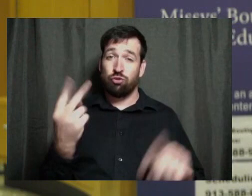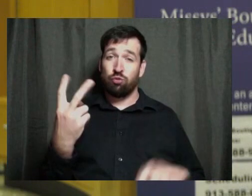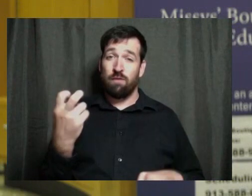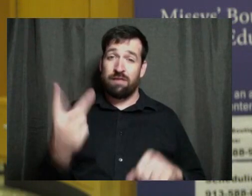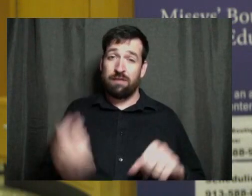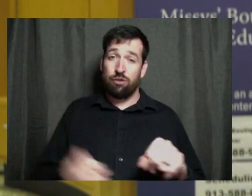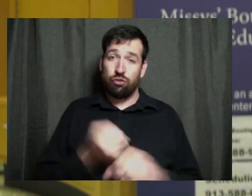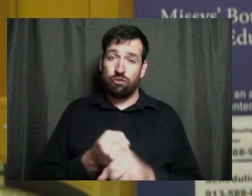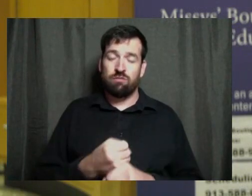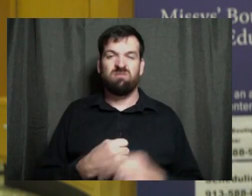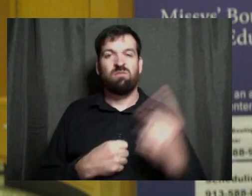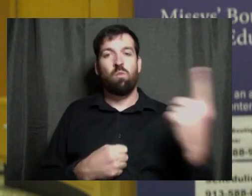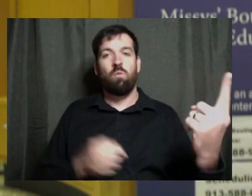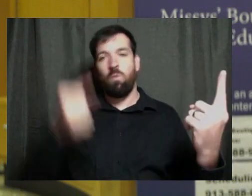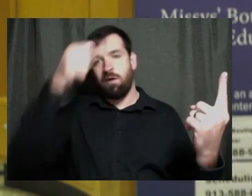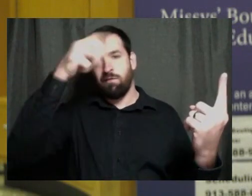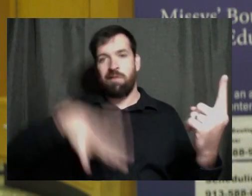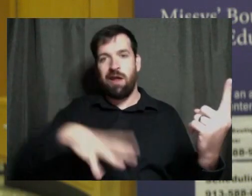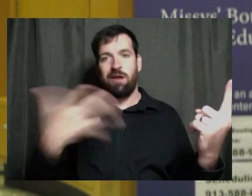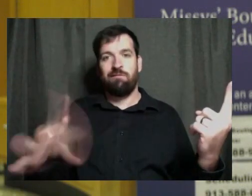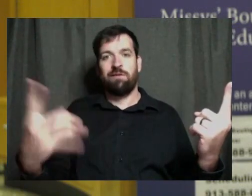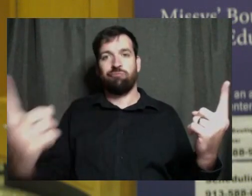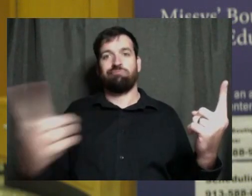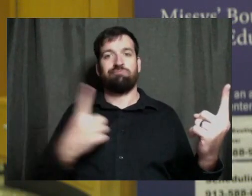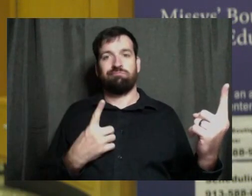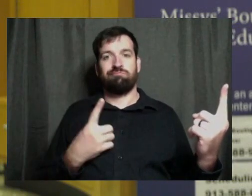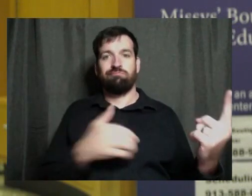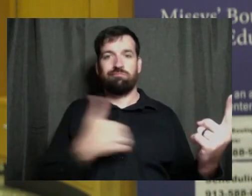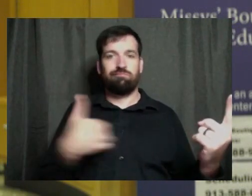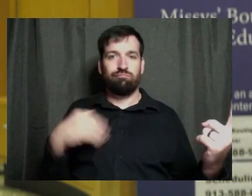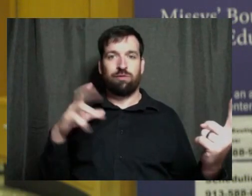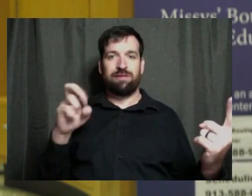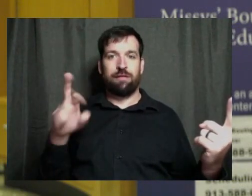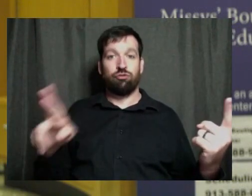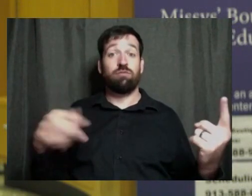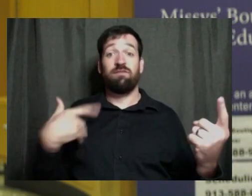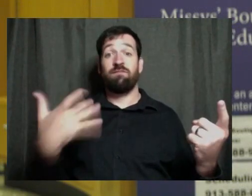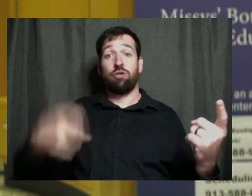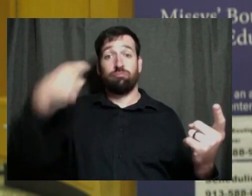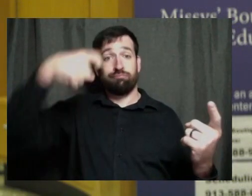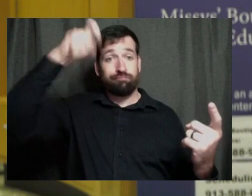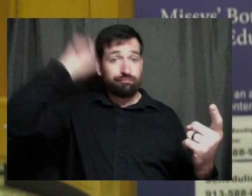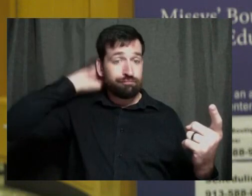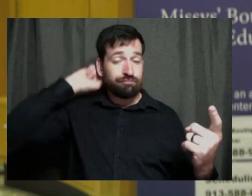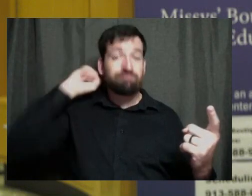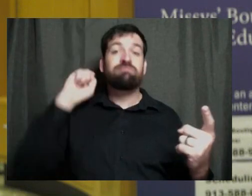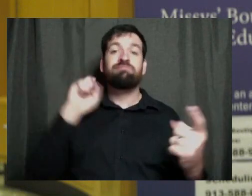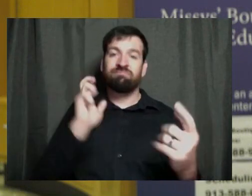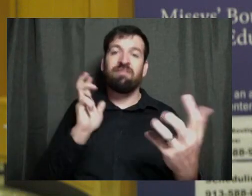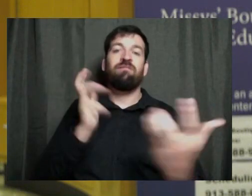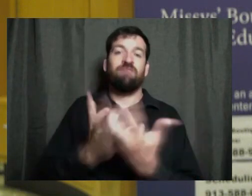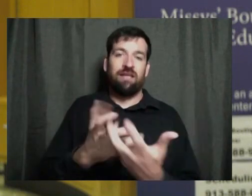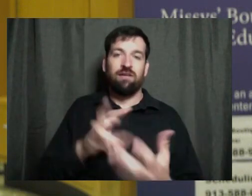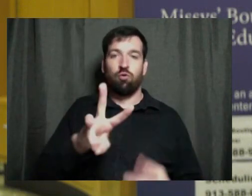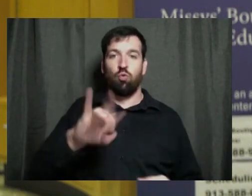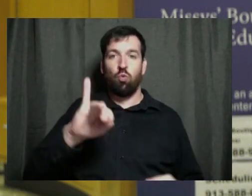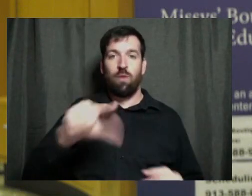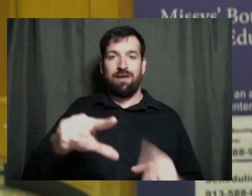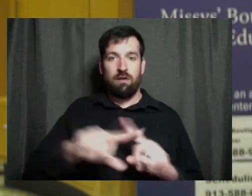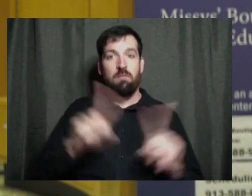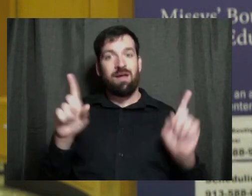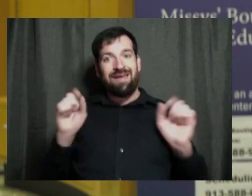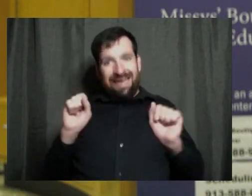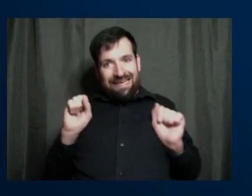one man with breast cancer, and we shaved his head and fit him for a wig. But we are equipped to handle